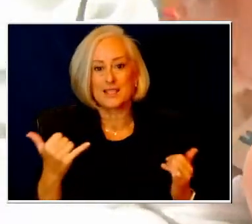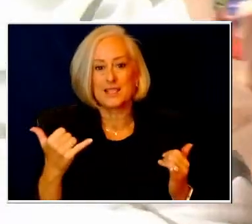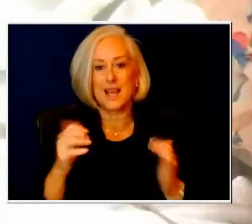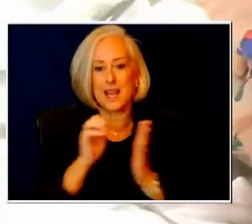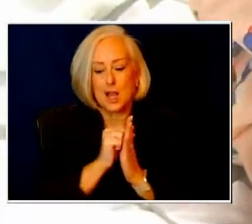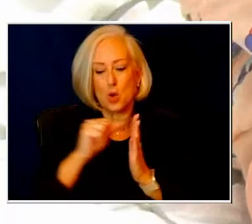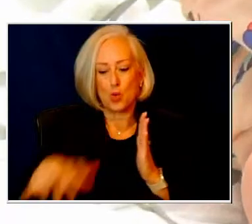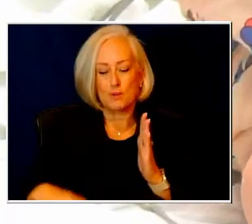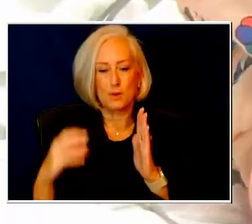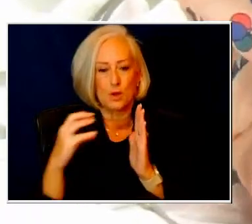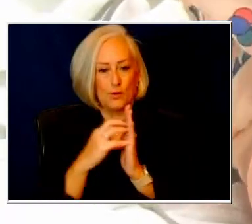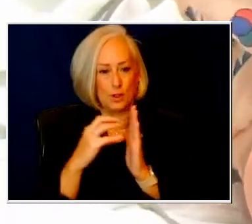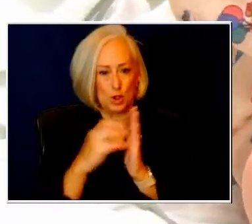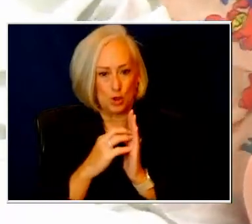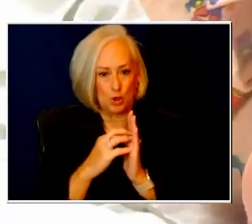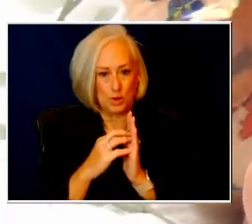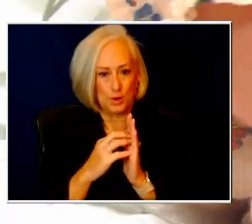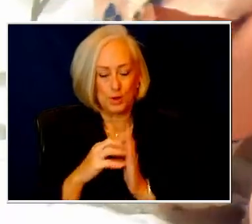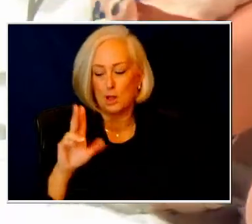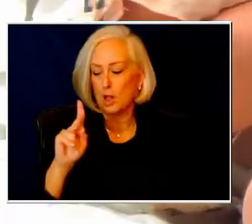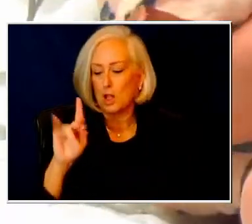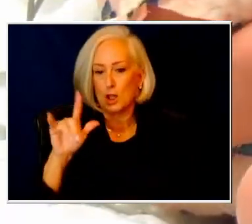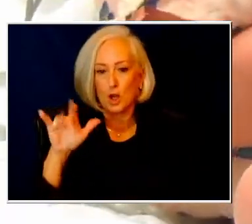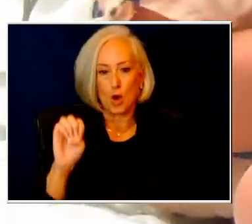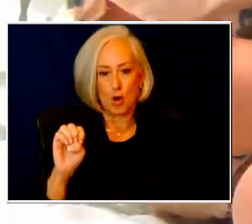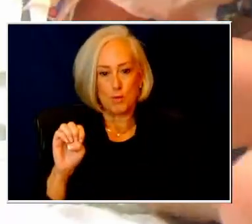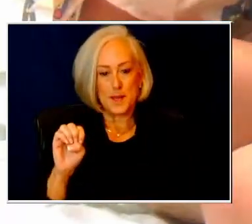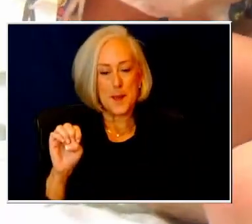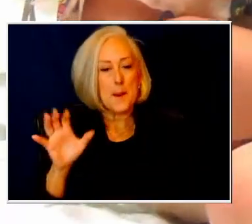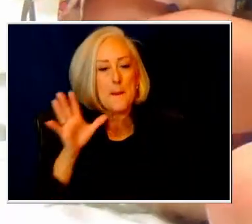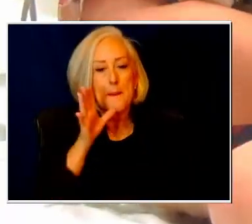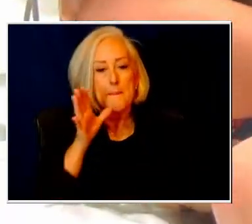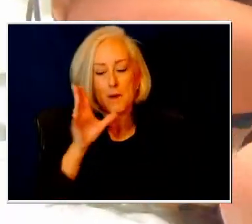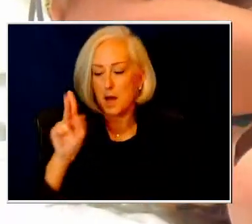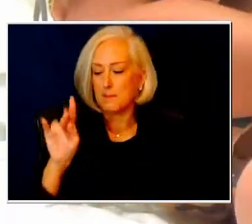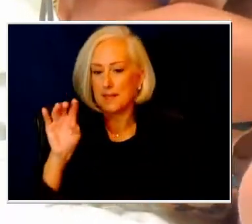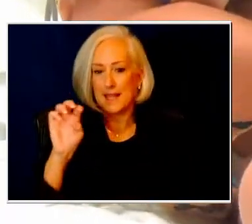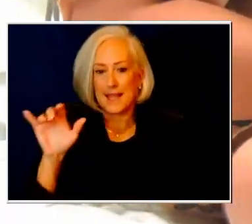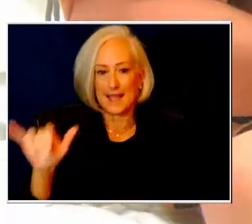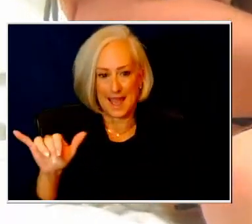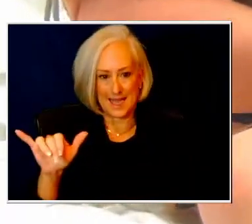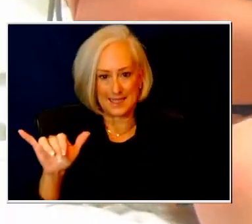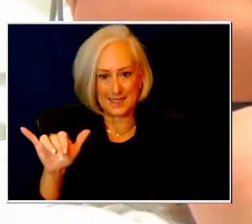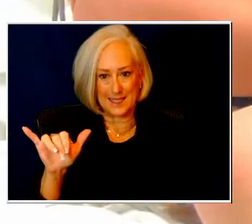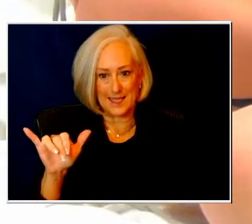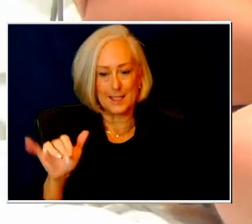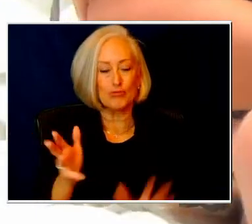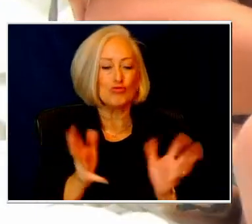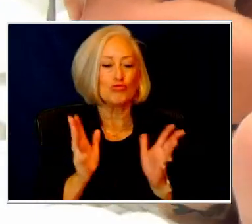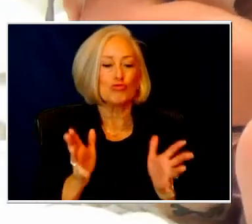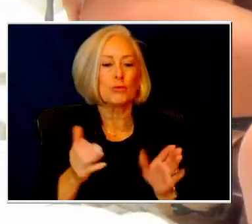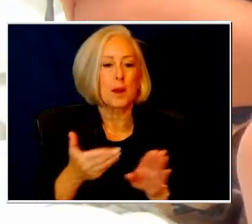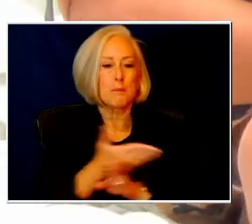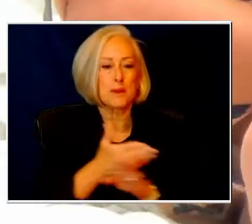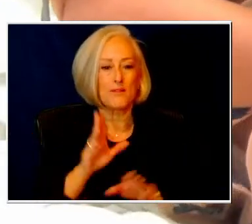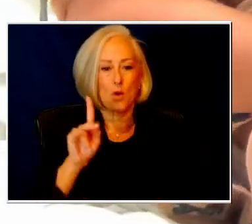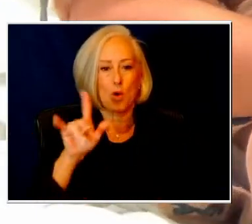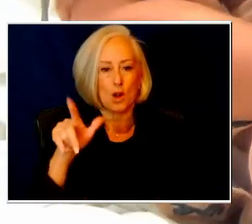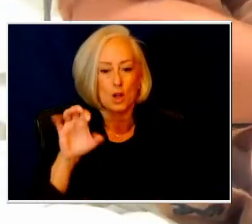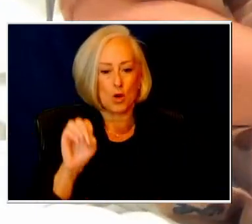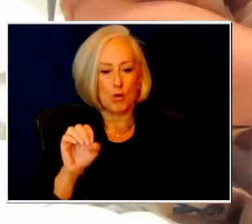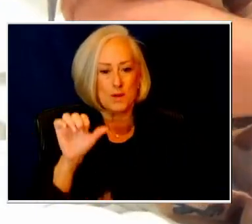Kolbie and her mom, Casey, share a moment before Kolbie's surgery. It's a moment they've shared